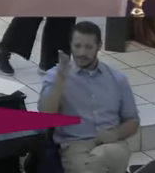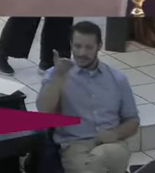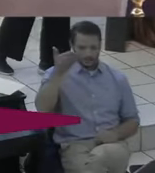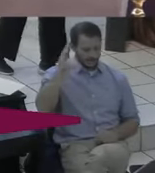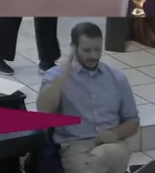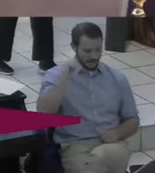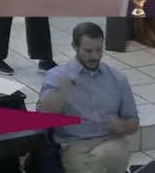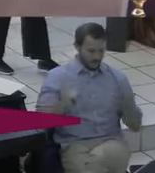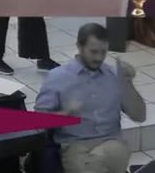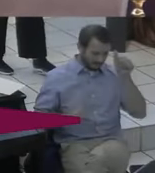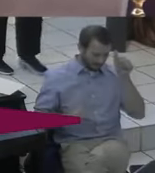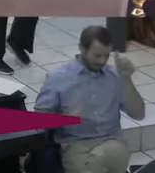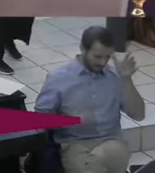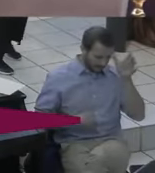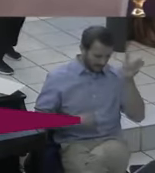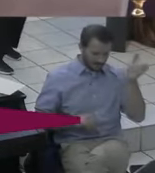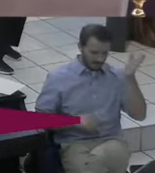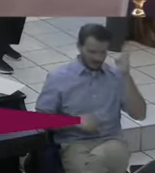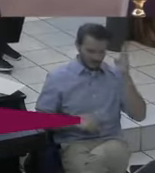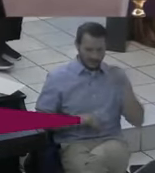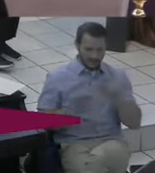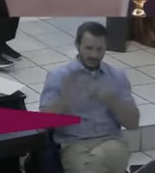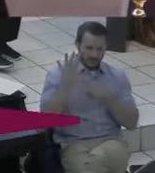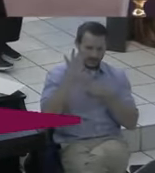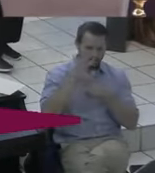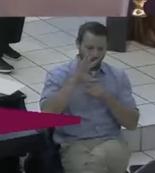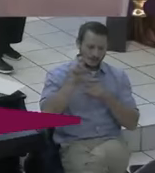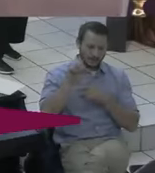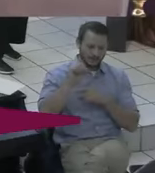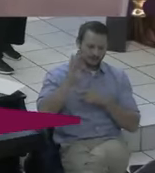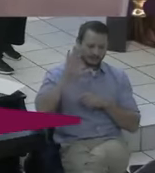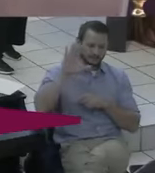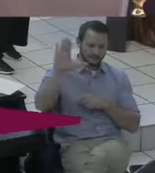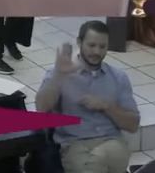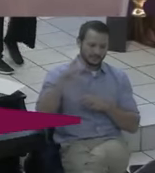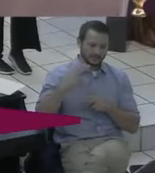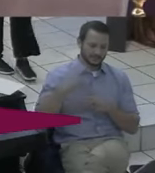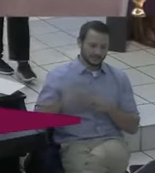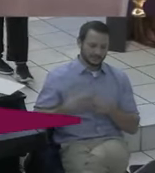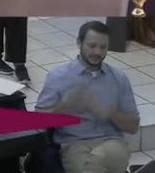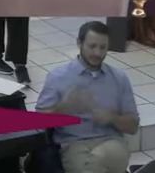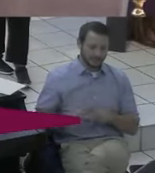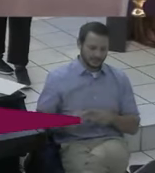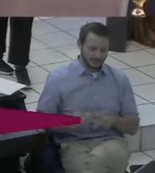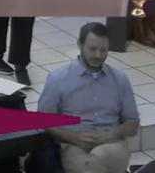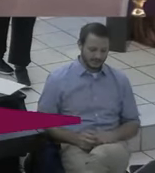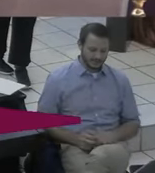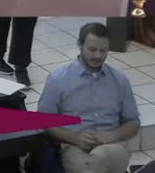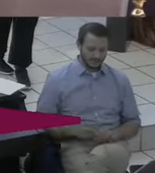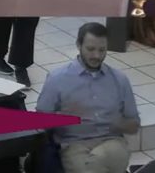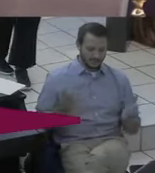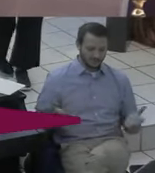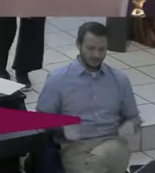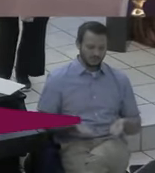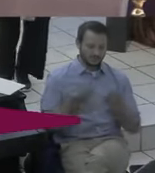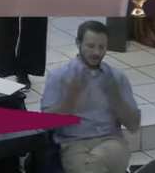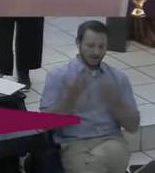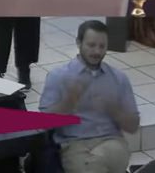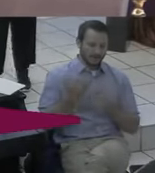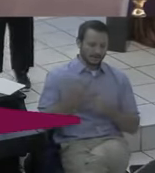are Mother God, Father God, awesome is your